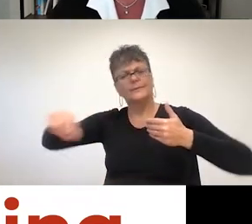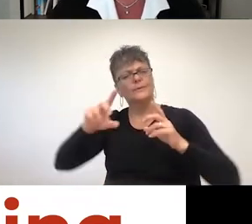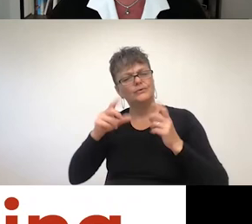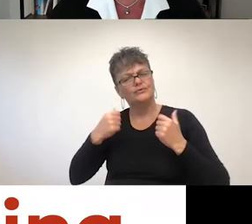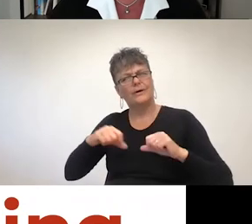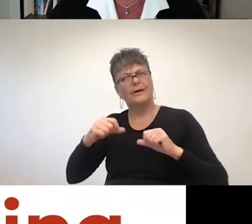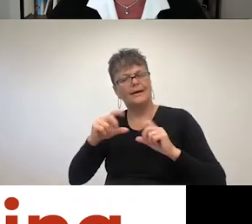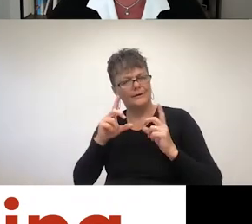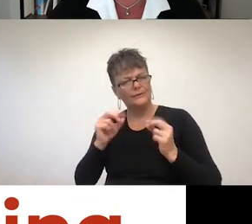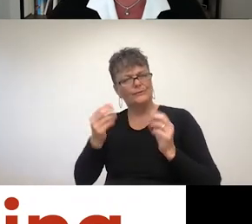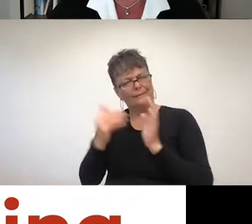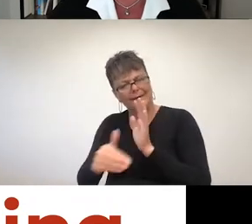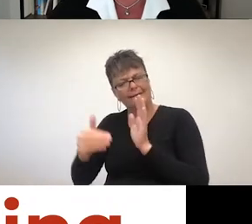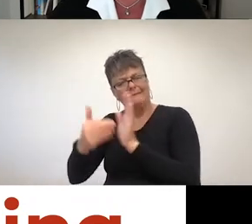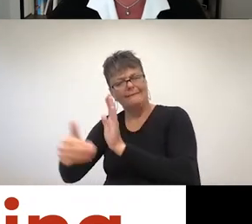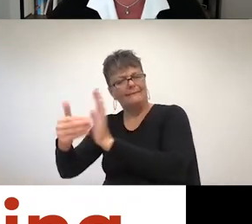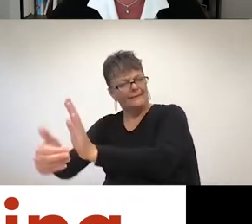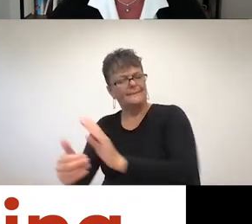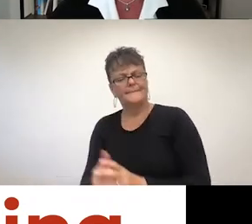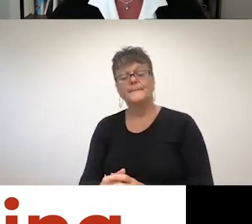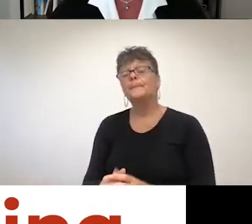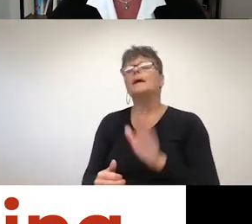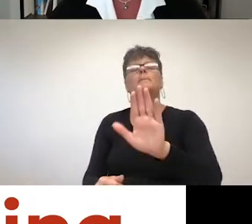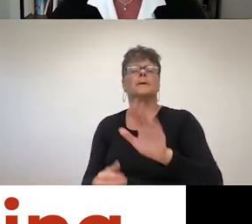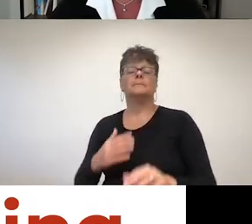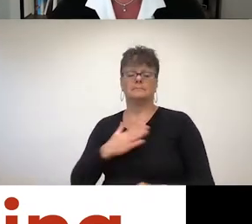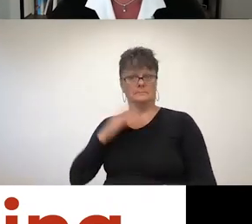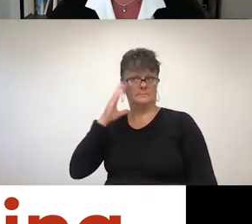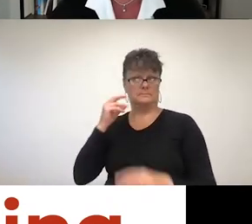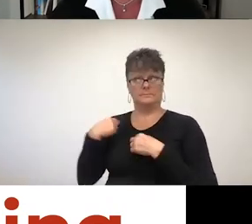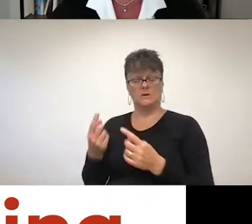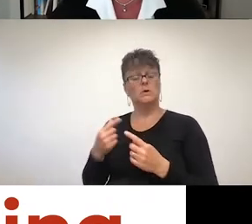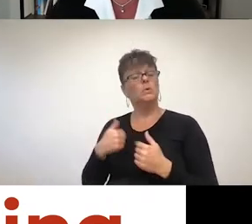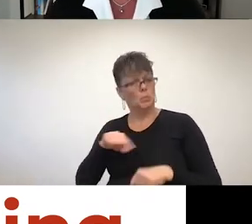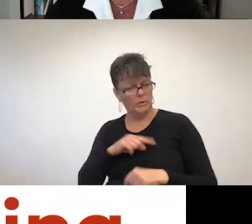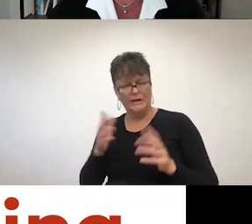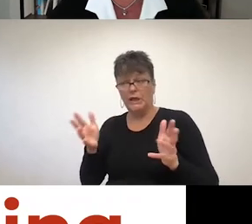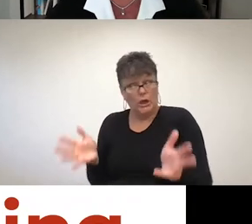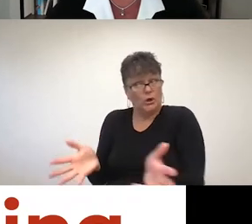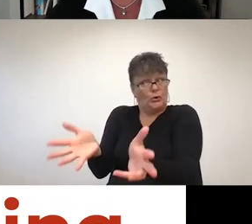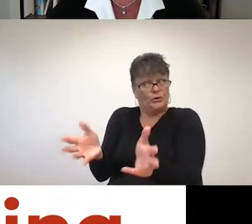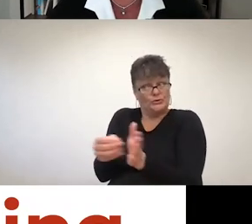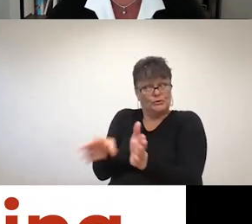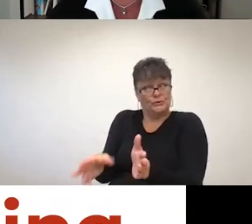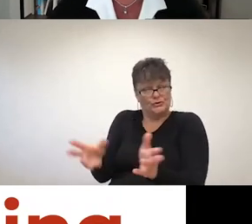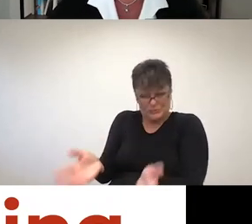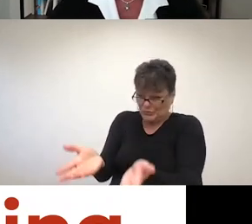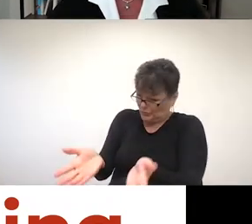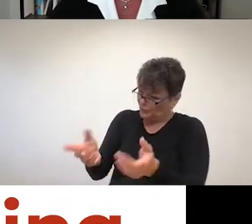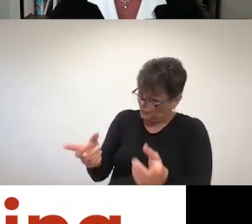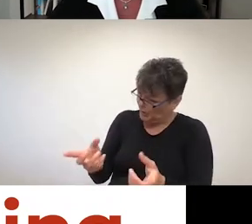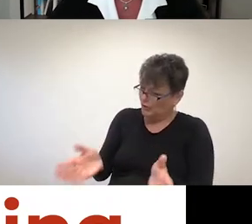But, what I have found in my experience is that we might encourage students to do things, but are they actually going to do